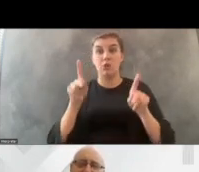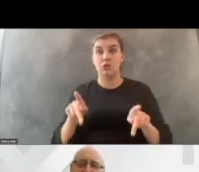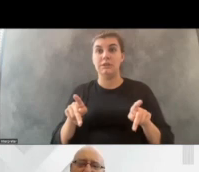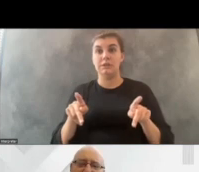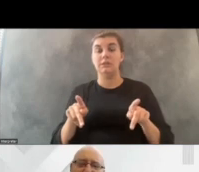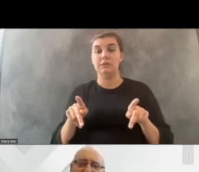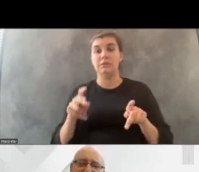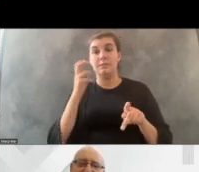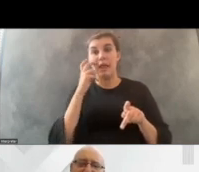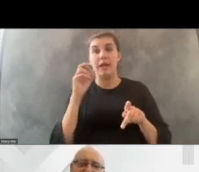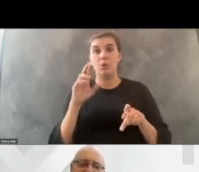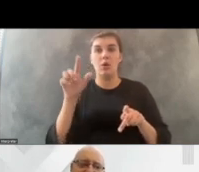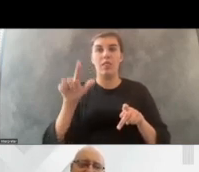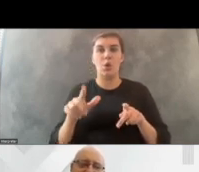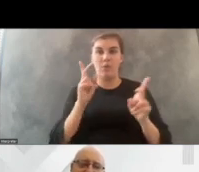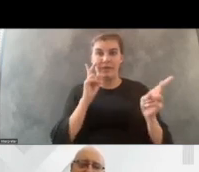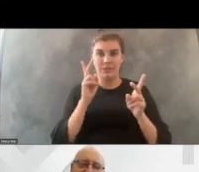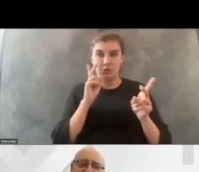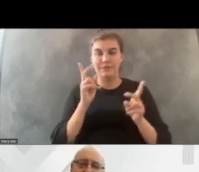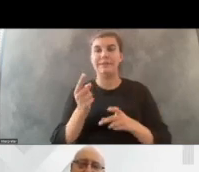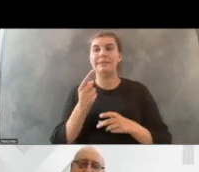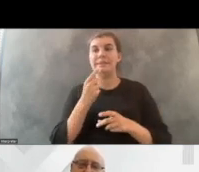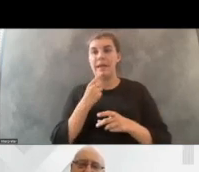R307.4 deals with the location of the push button.